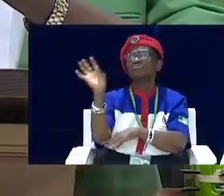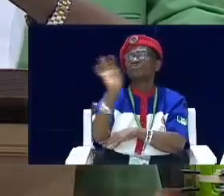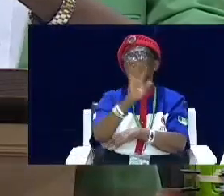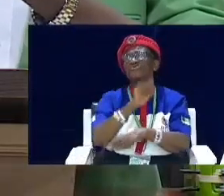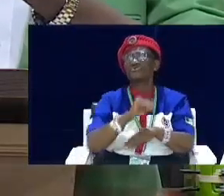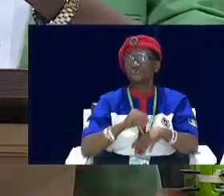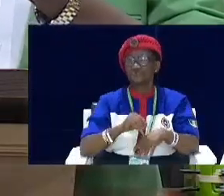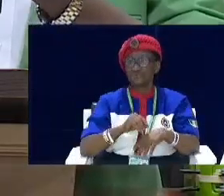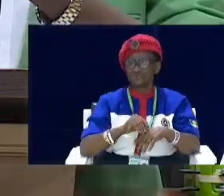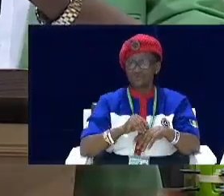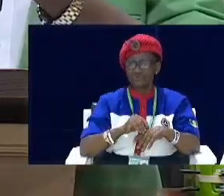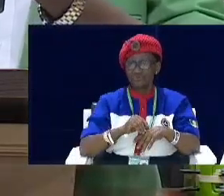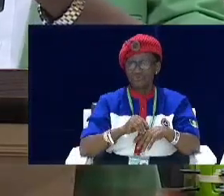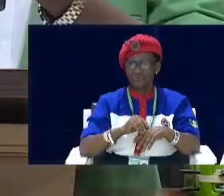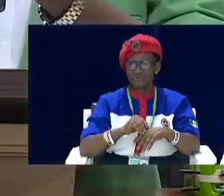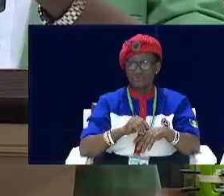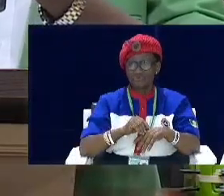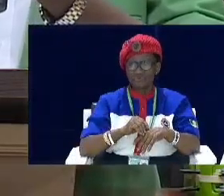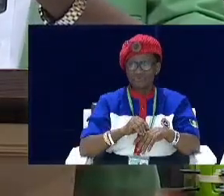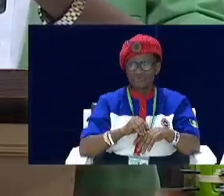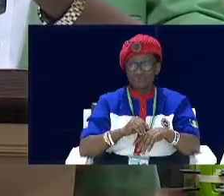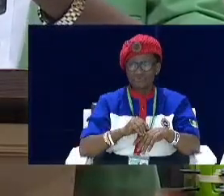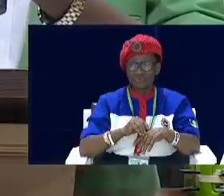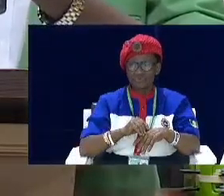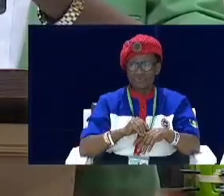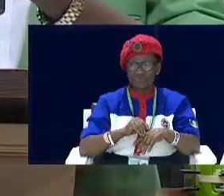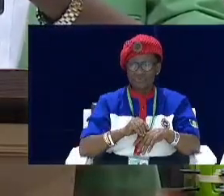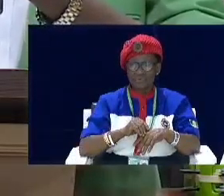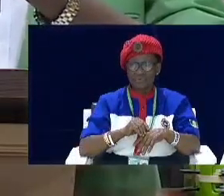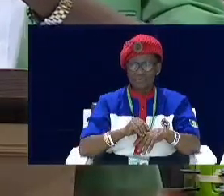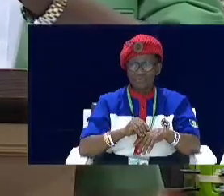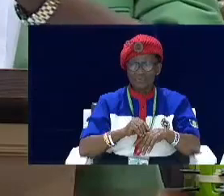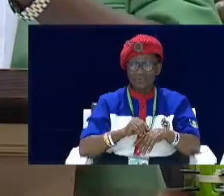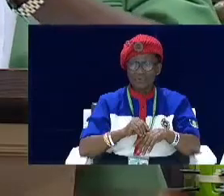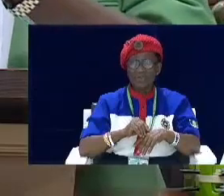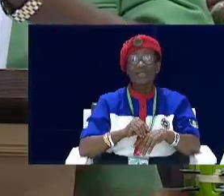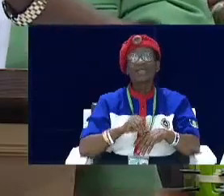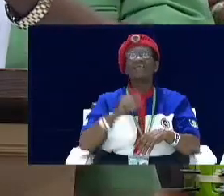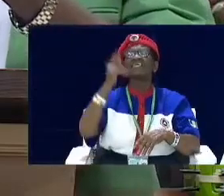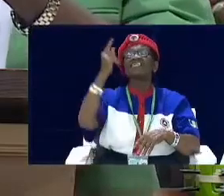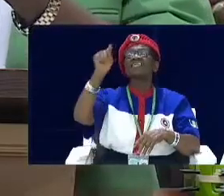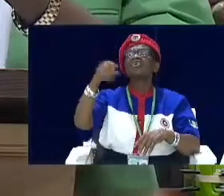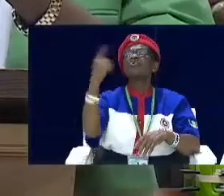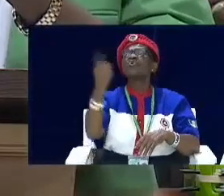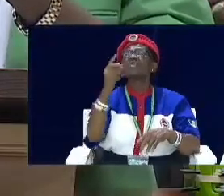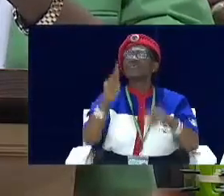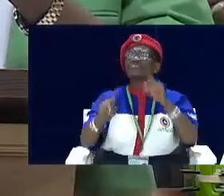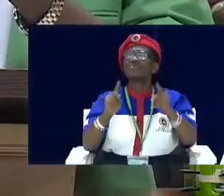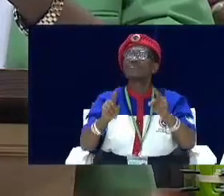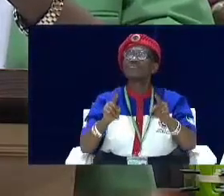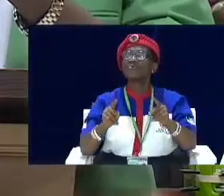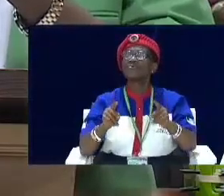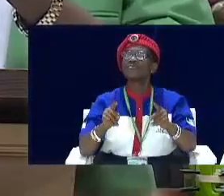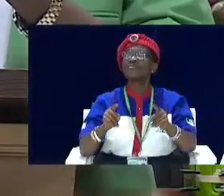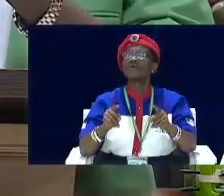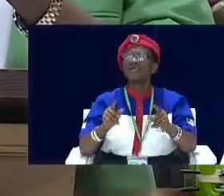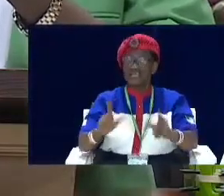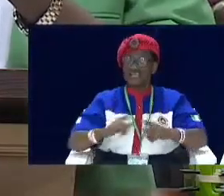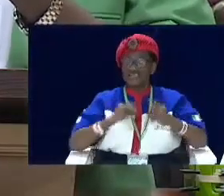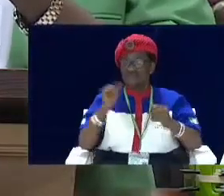The only people who were on the camp with me are the carpenters. I want you to know about it.